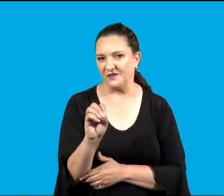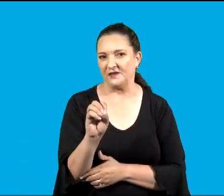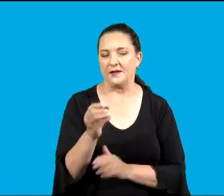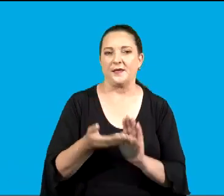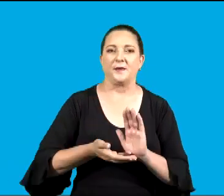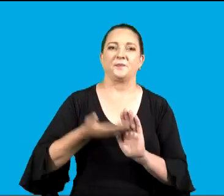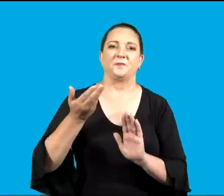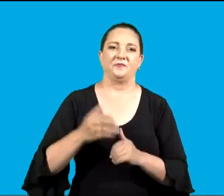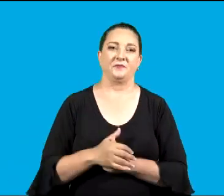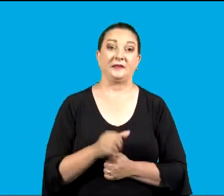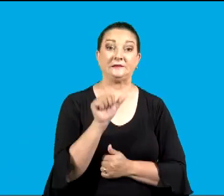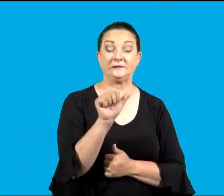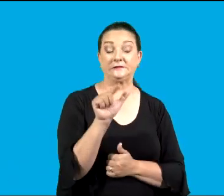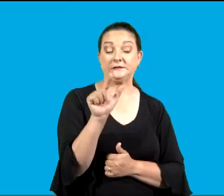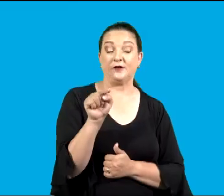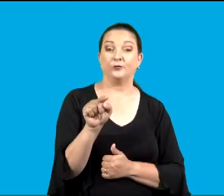450, that is by